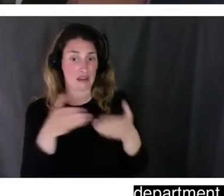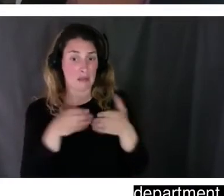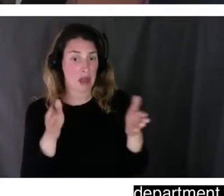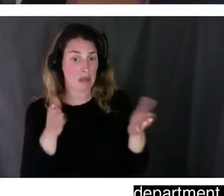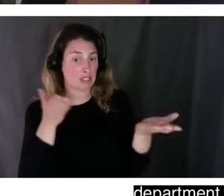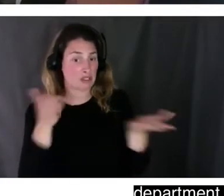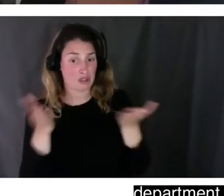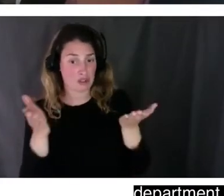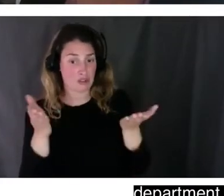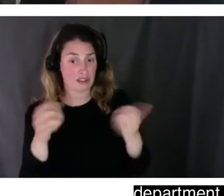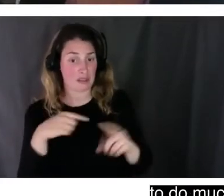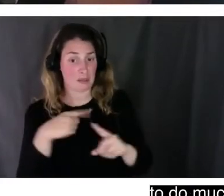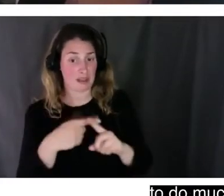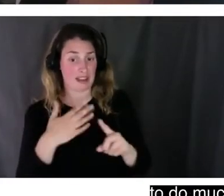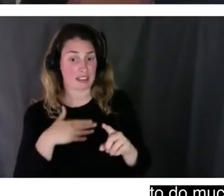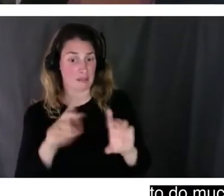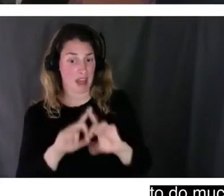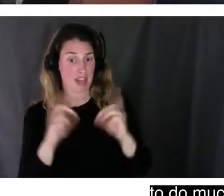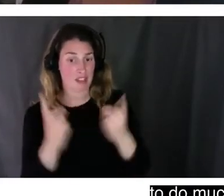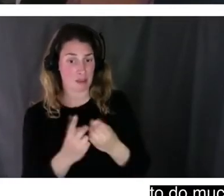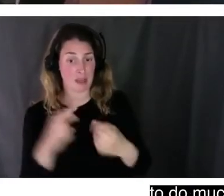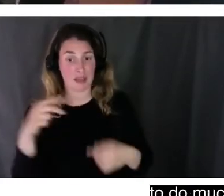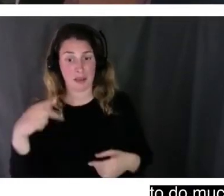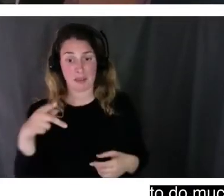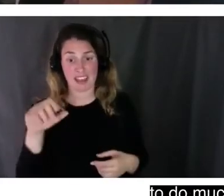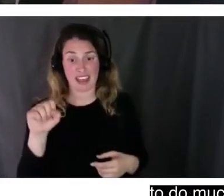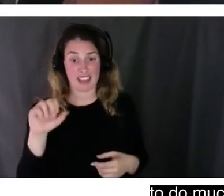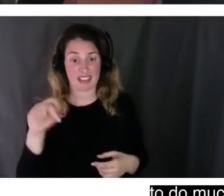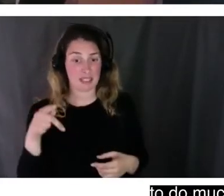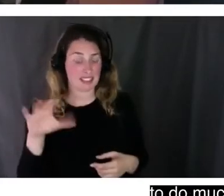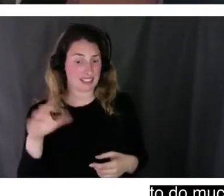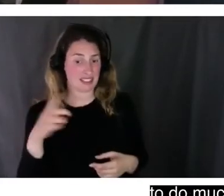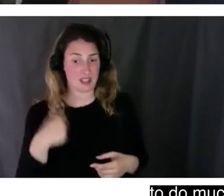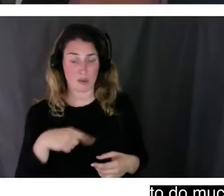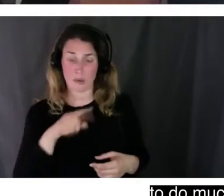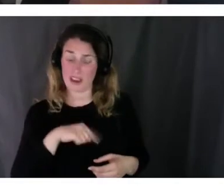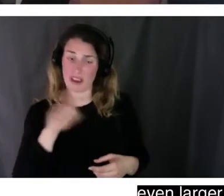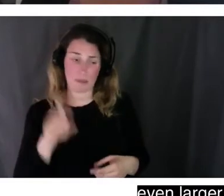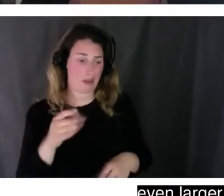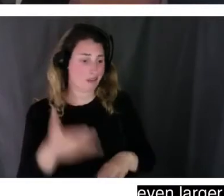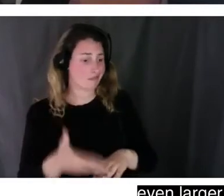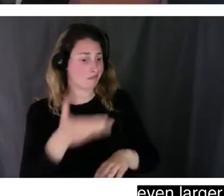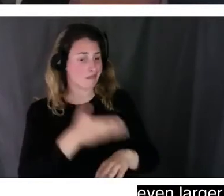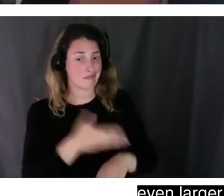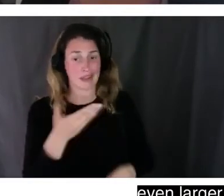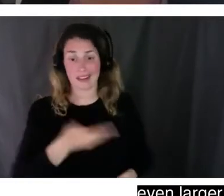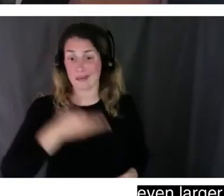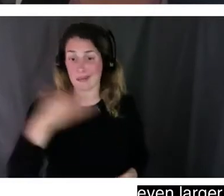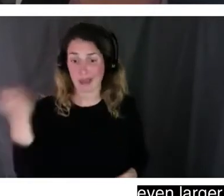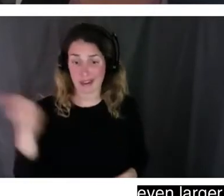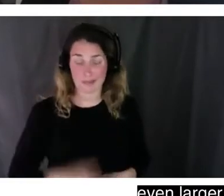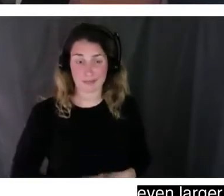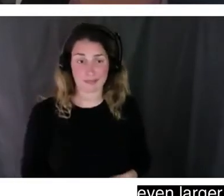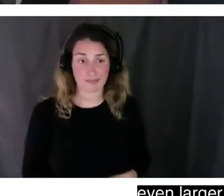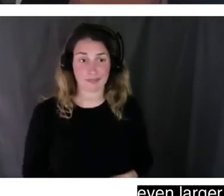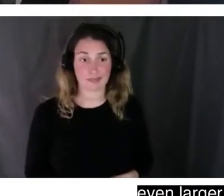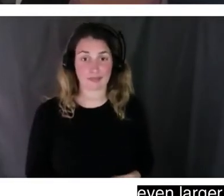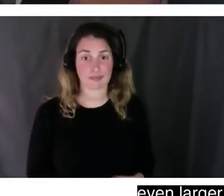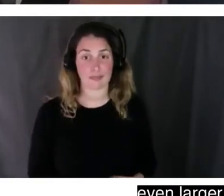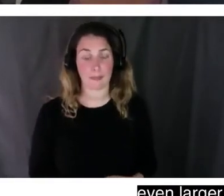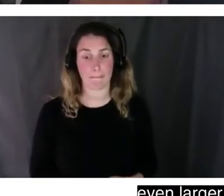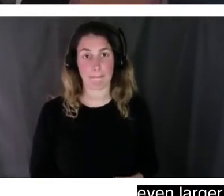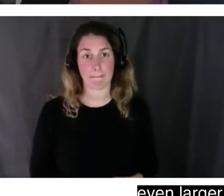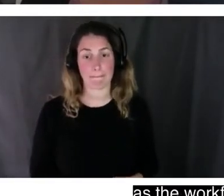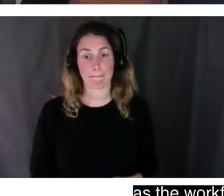for, PSPC, that needs to do much better. We're actually seeing even larger